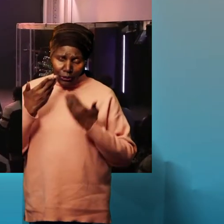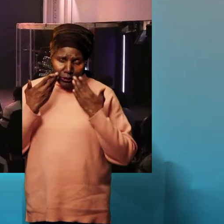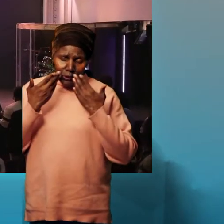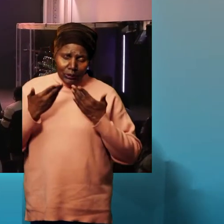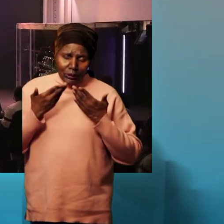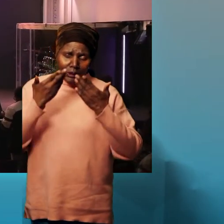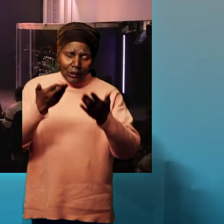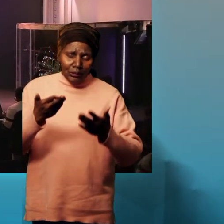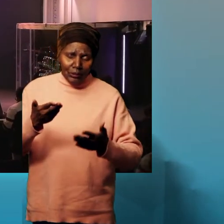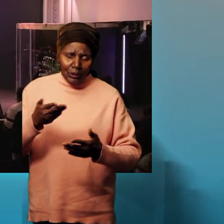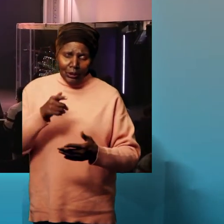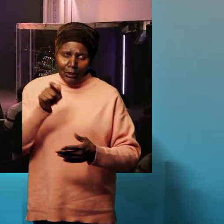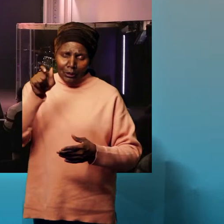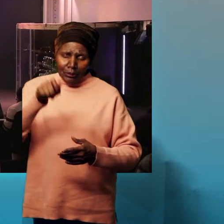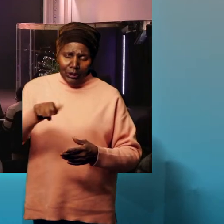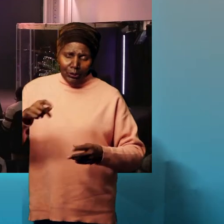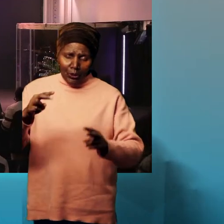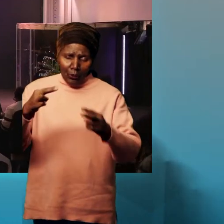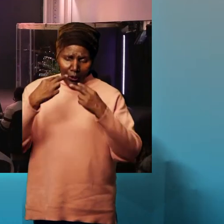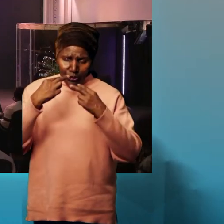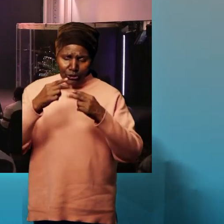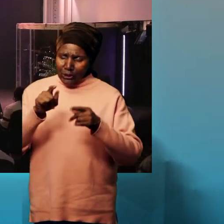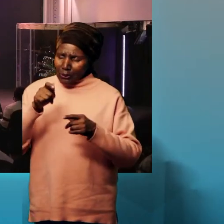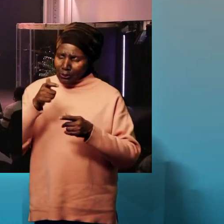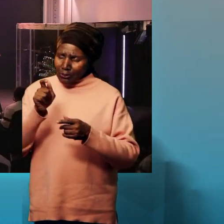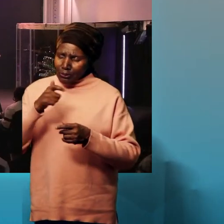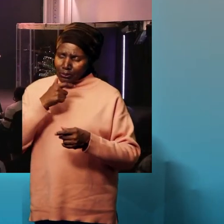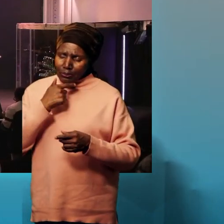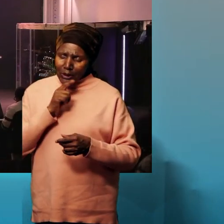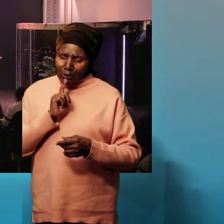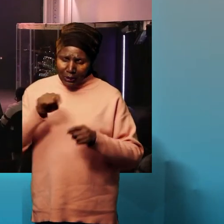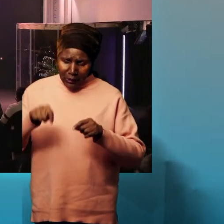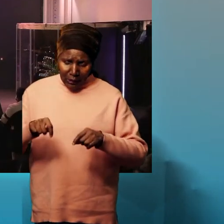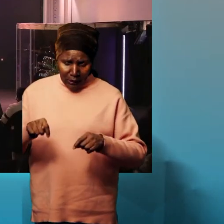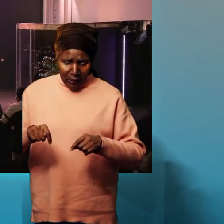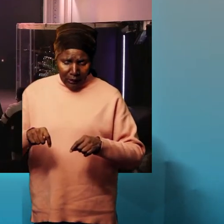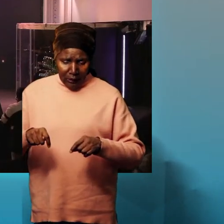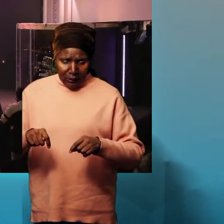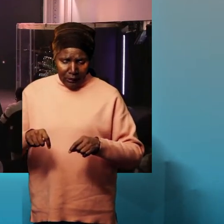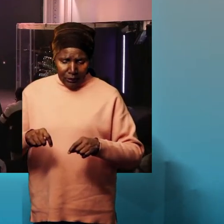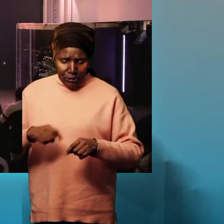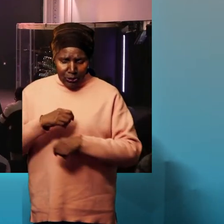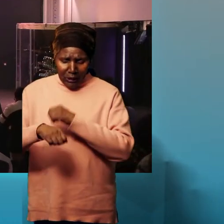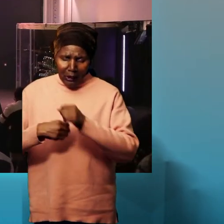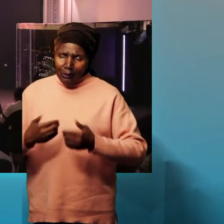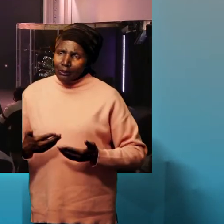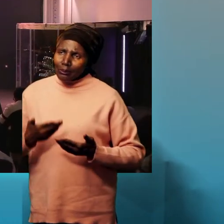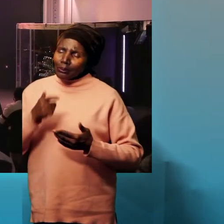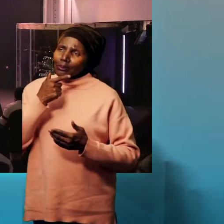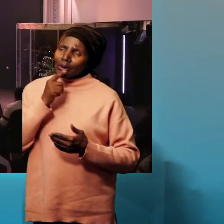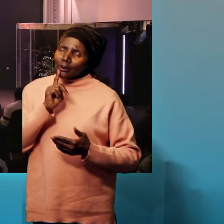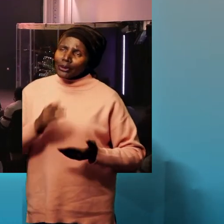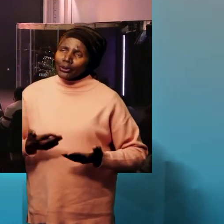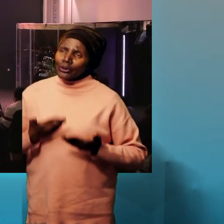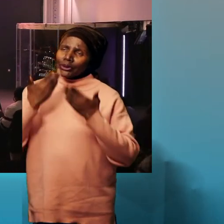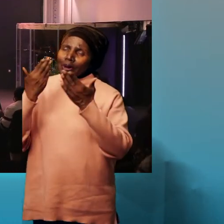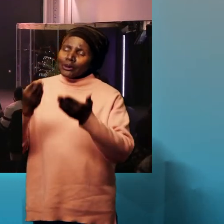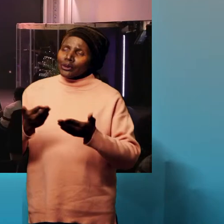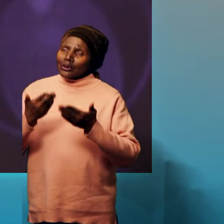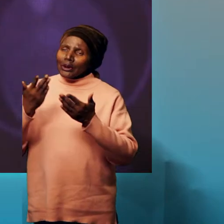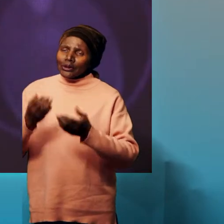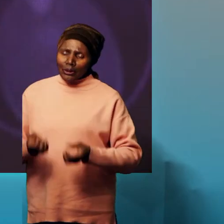sacrifice. Lord, you're dropping into their spirit, Lord, what you've called them to give up. Lord, and I thank you, Lord, that they're going to give up what you've called them